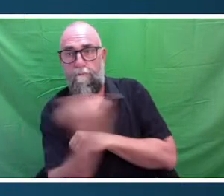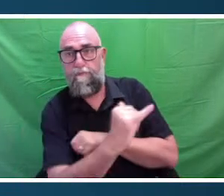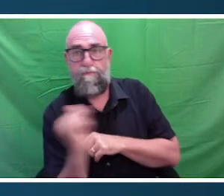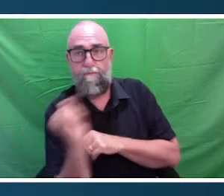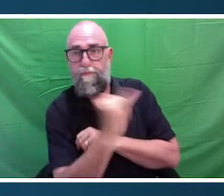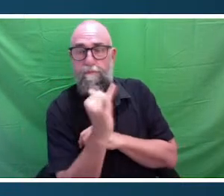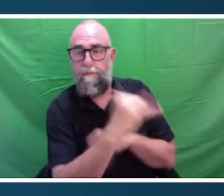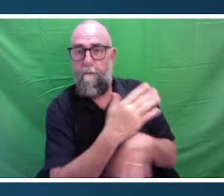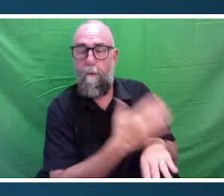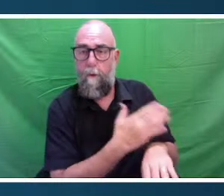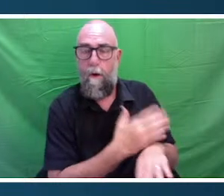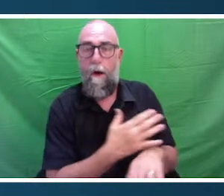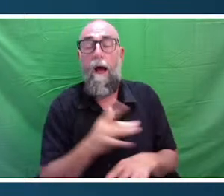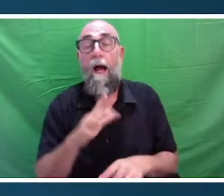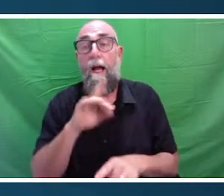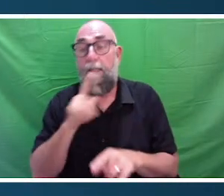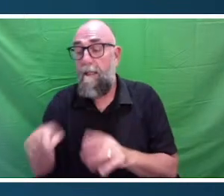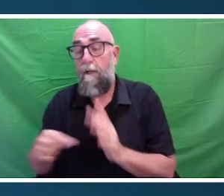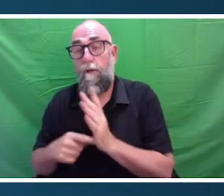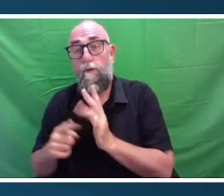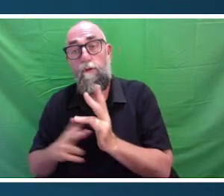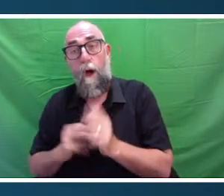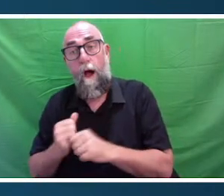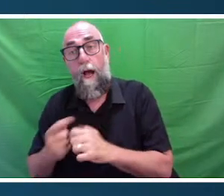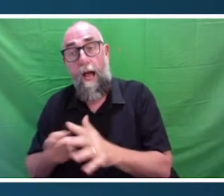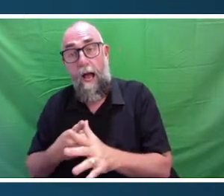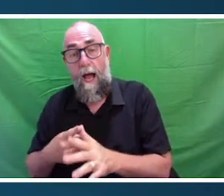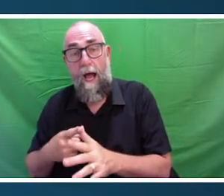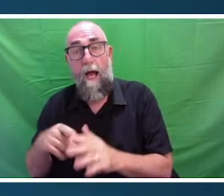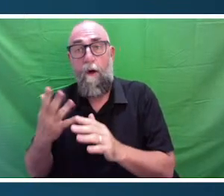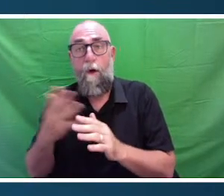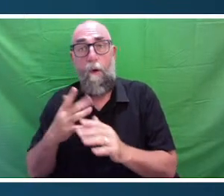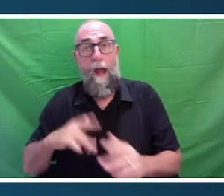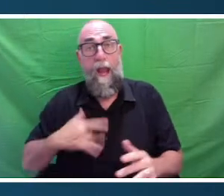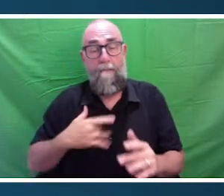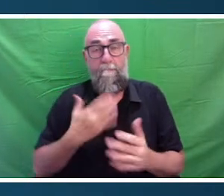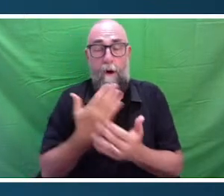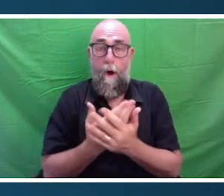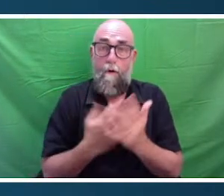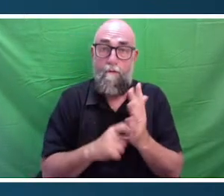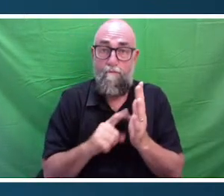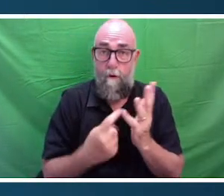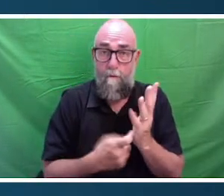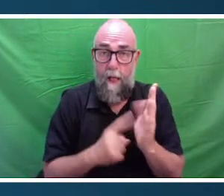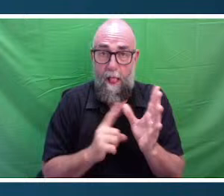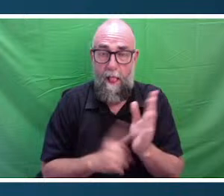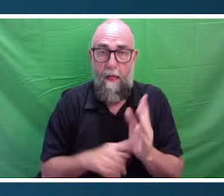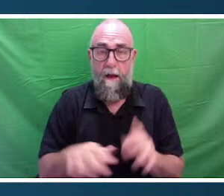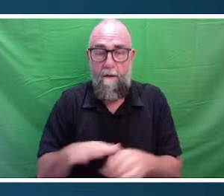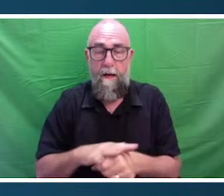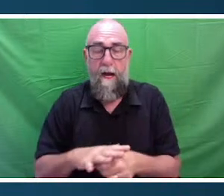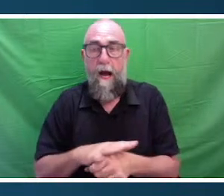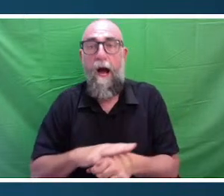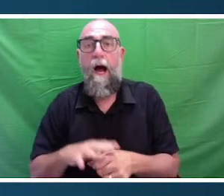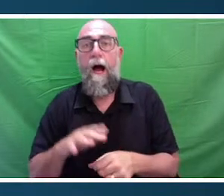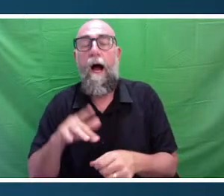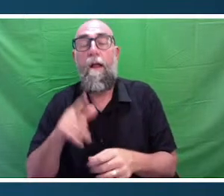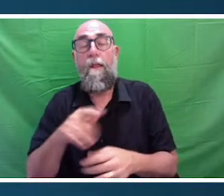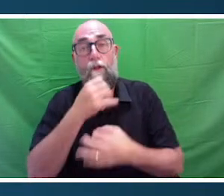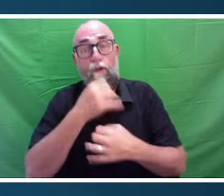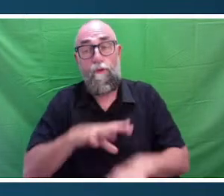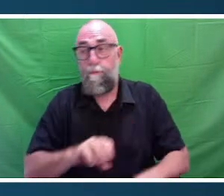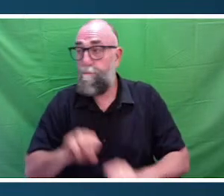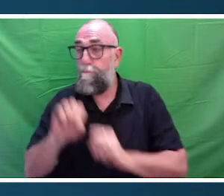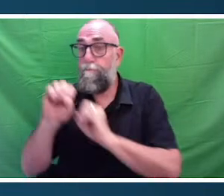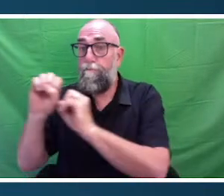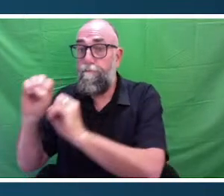rural Tonga said, many of the families who live on seasonal work leave their children with their grandparents and lack proper discipline,